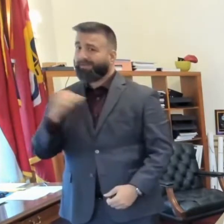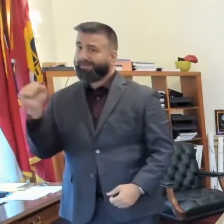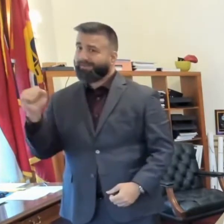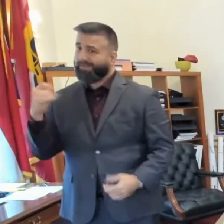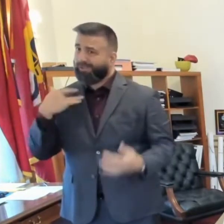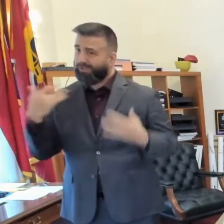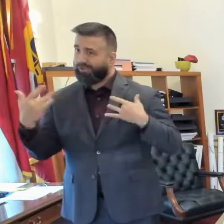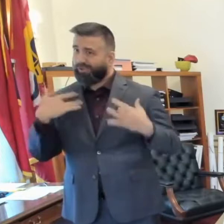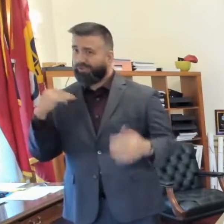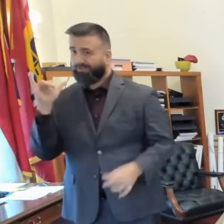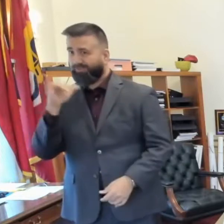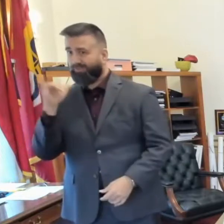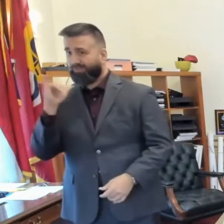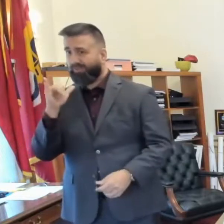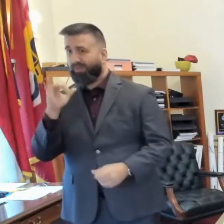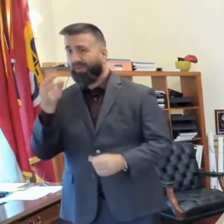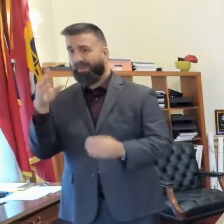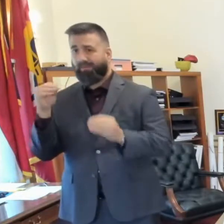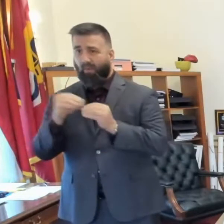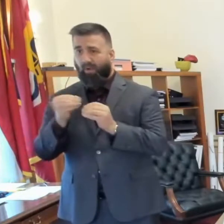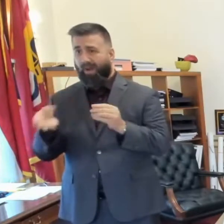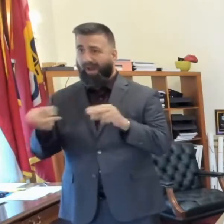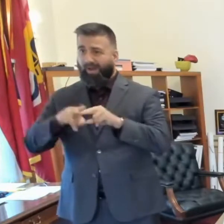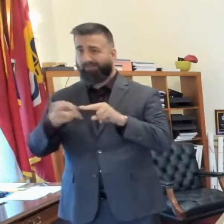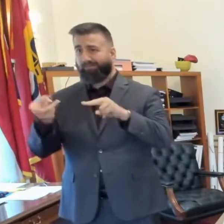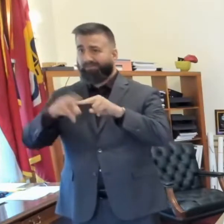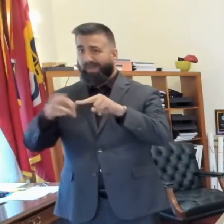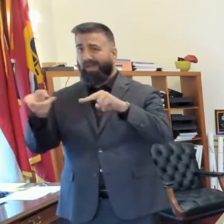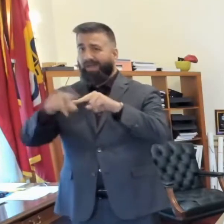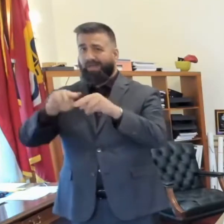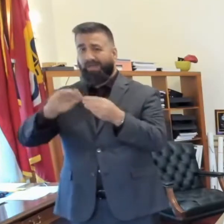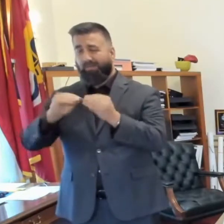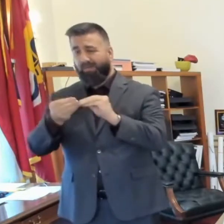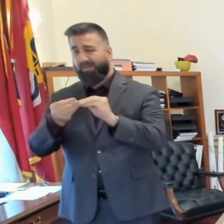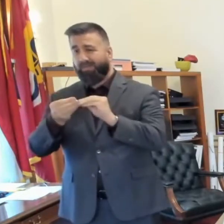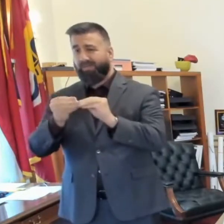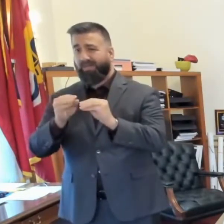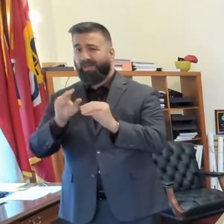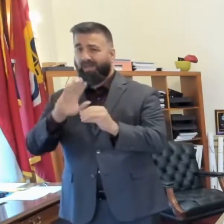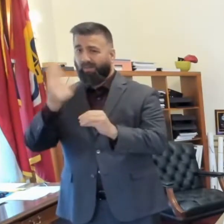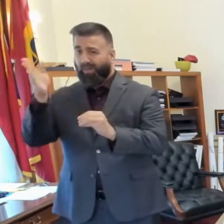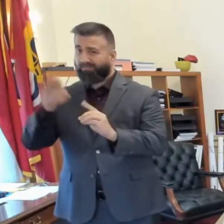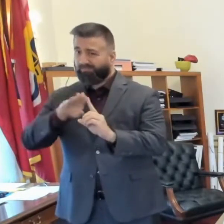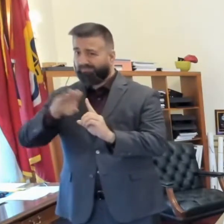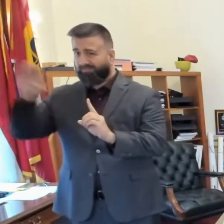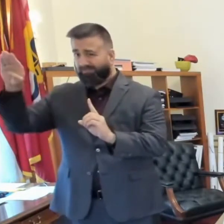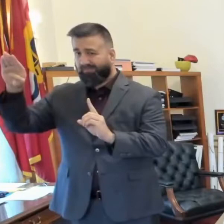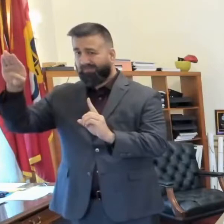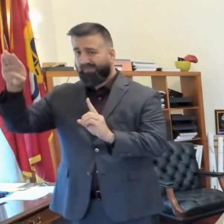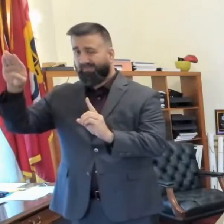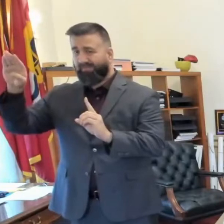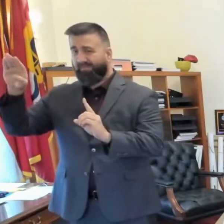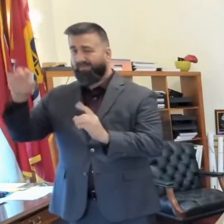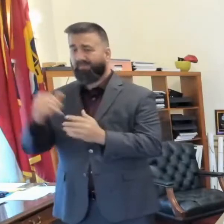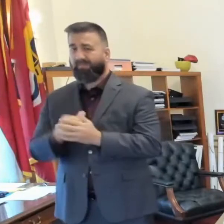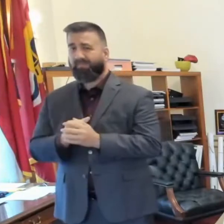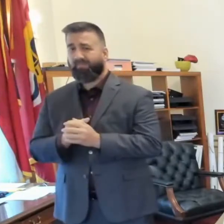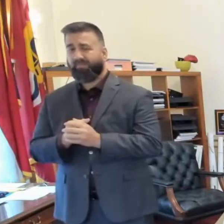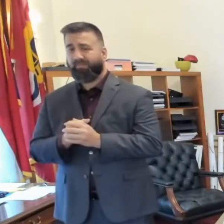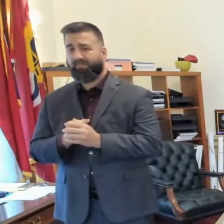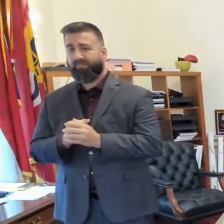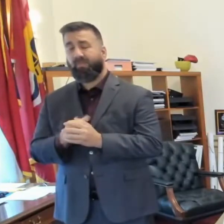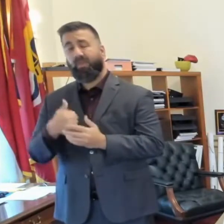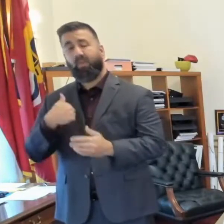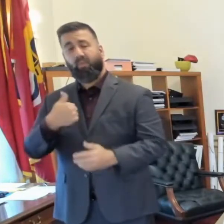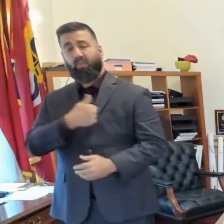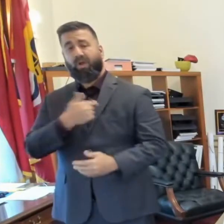be a surge within a surge, and that the number of cases will go back up. So just saying that we're